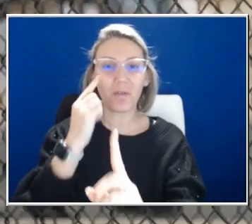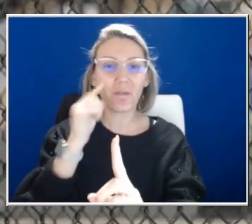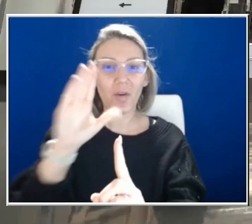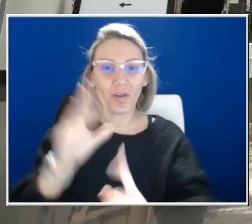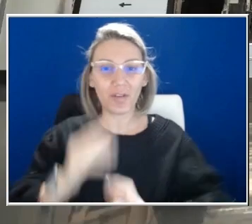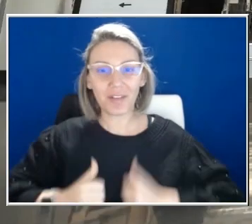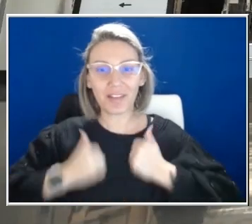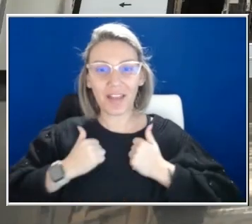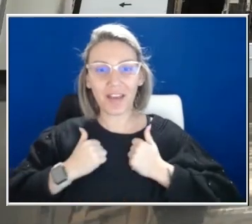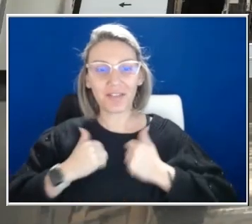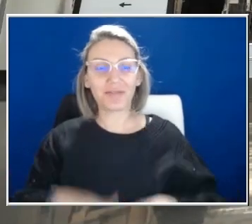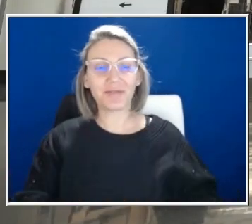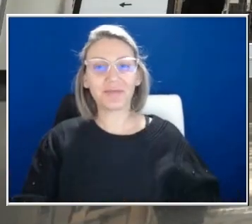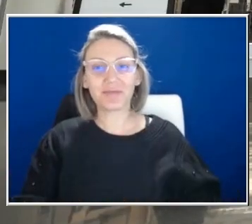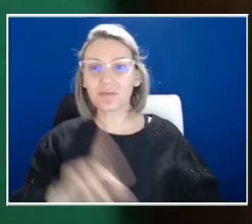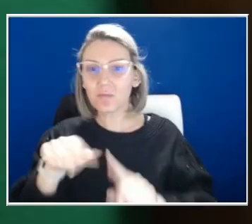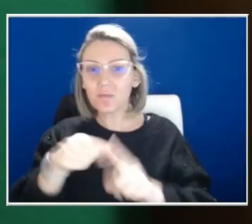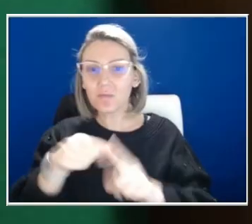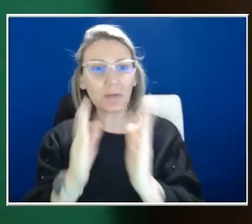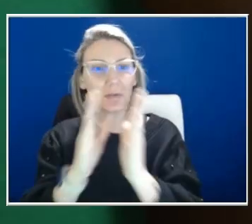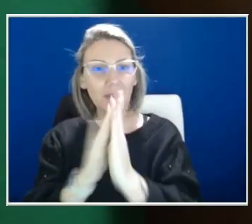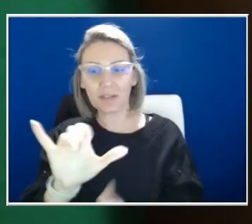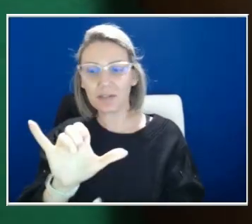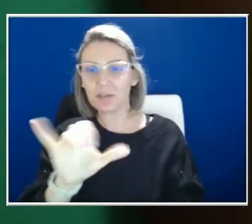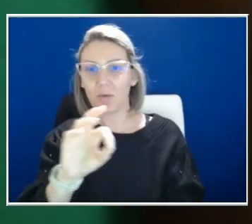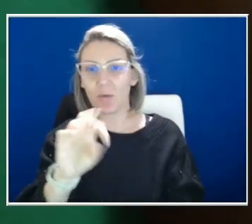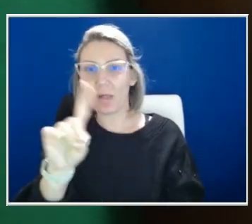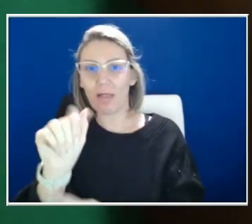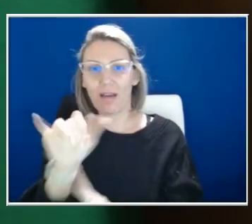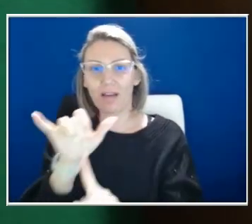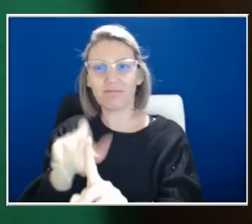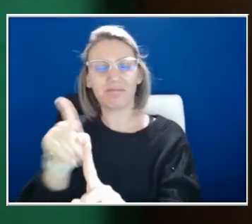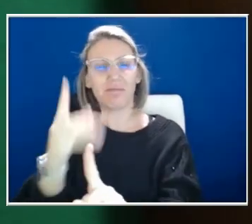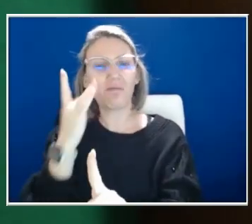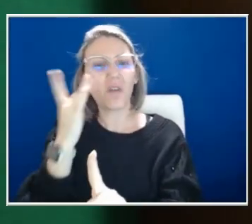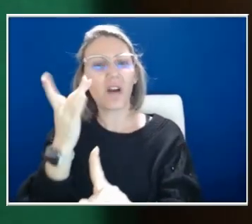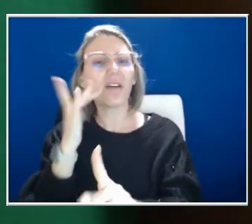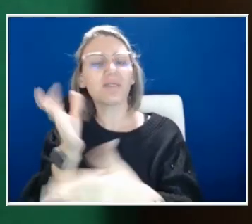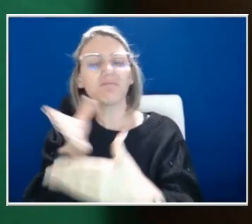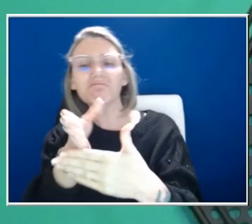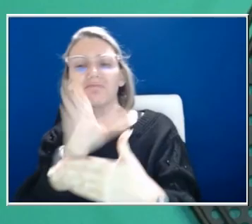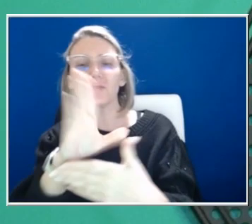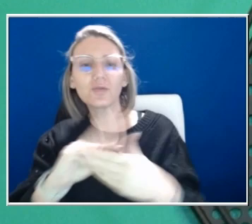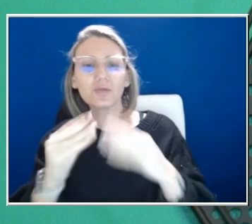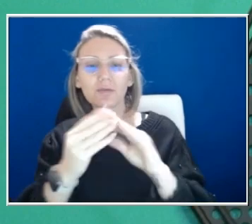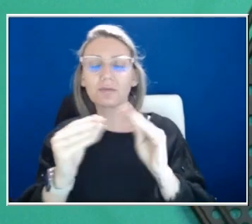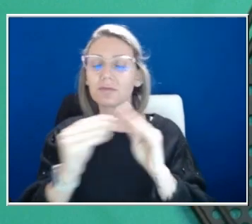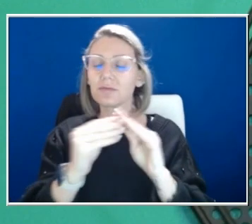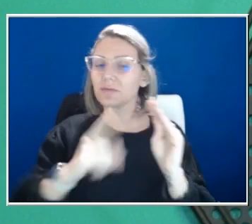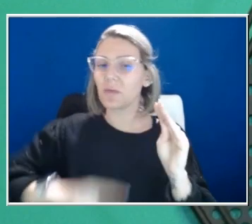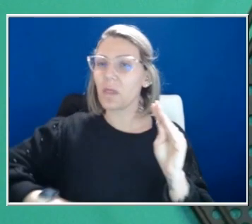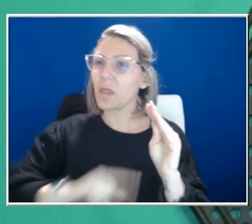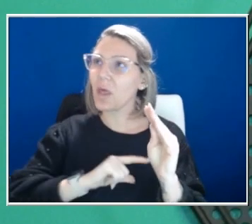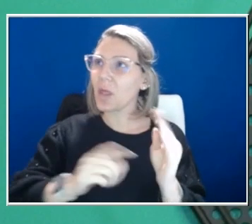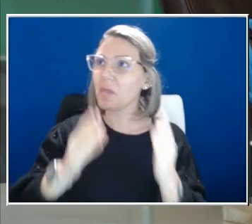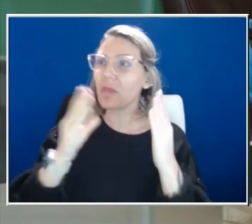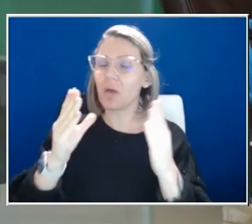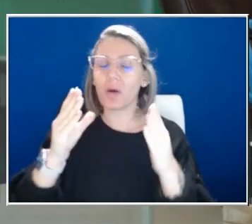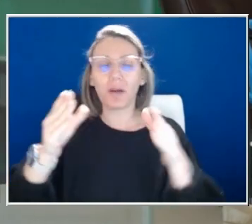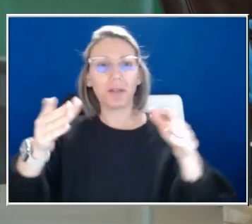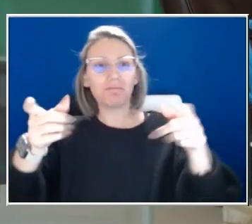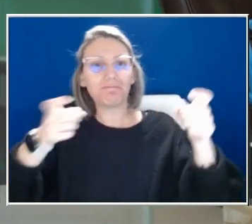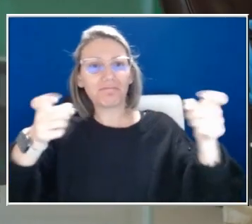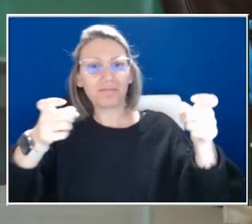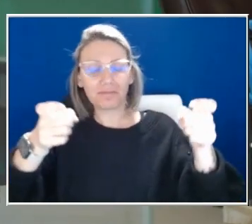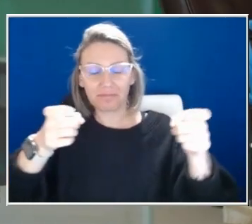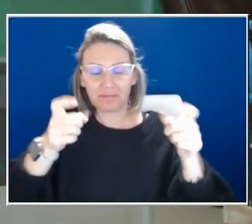When you ask Yolanda Irvin the reason for sharing her story, it's simple. The Lord directed me and woke me up that morning and said, He's going to